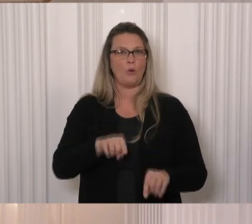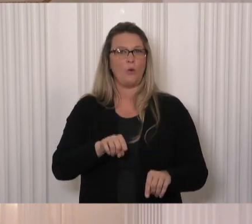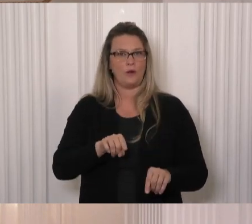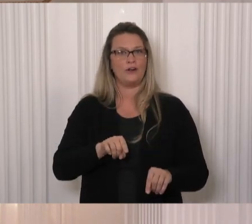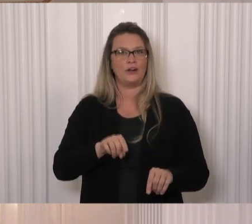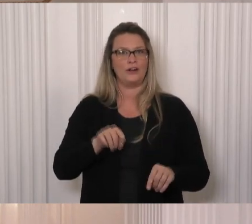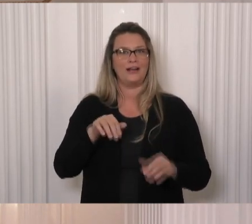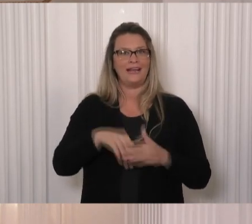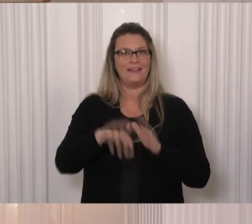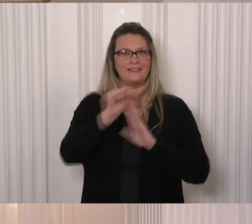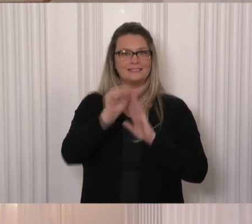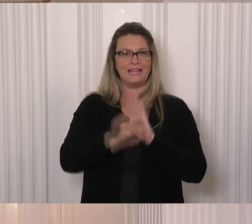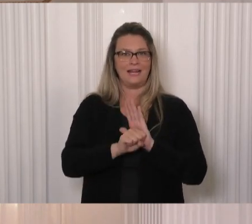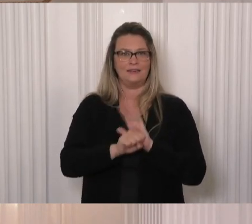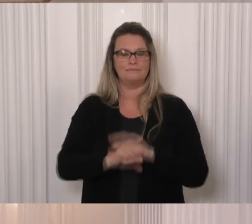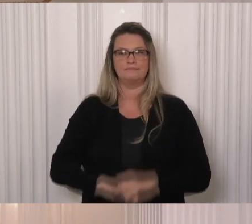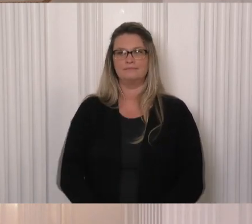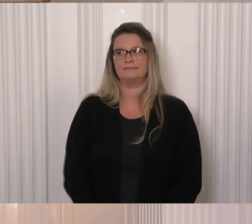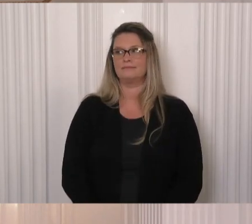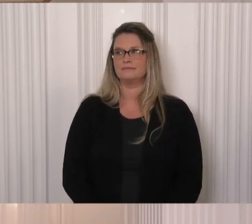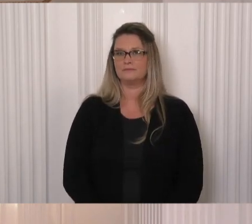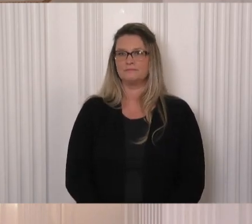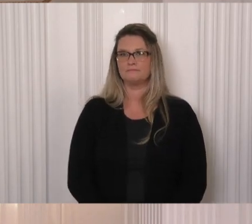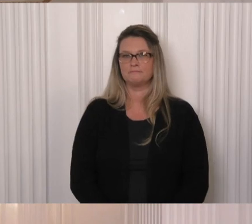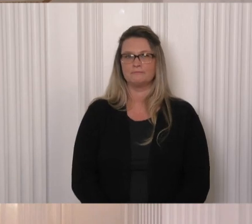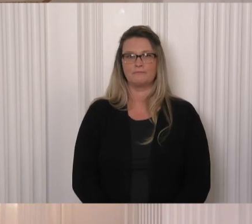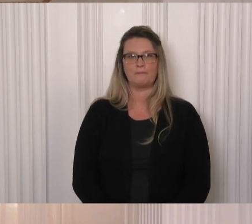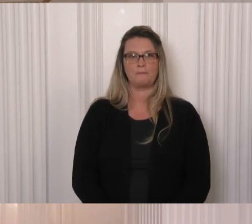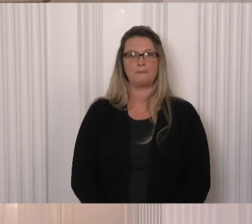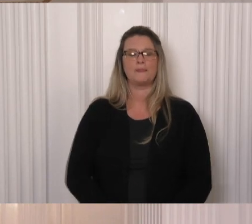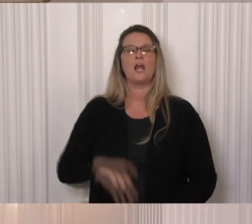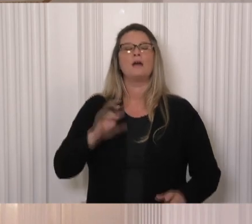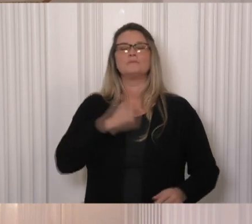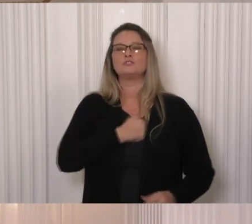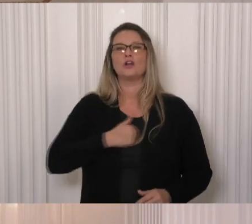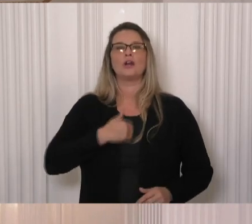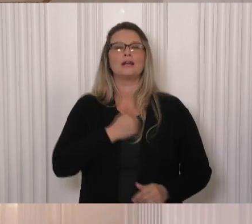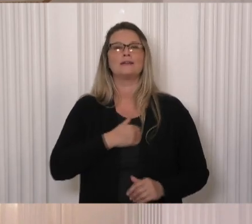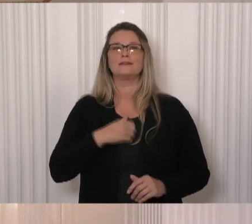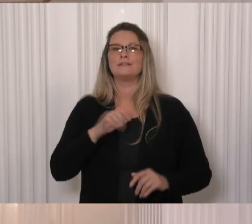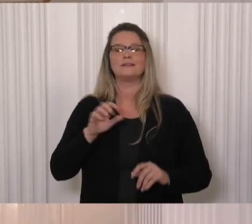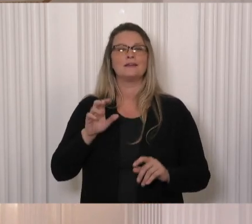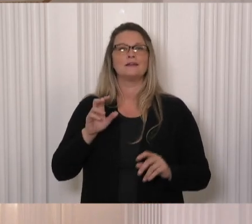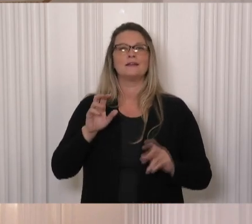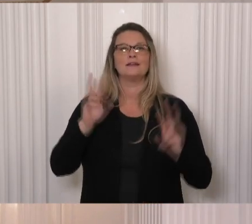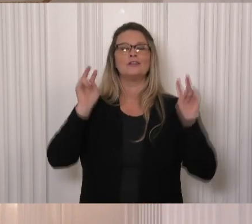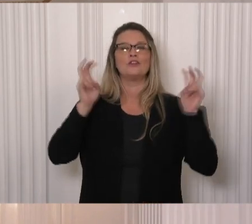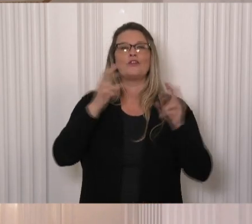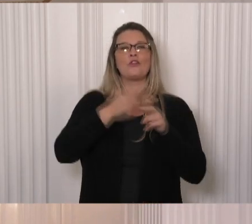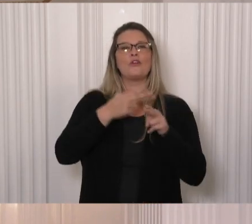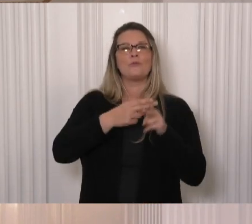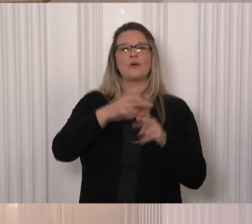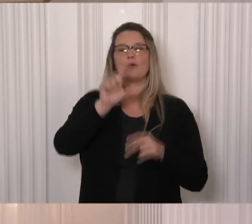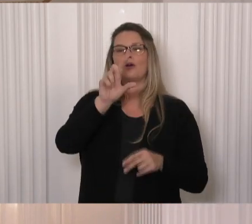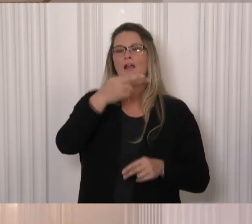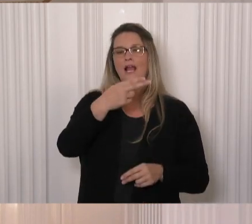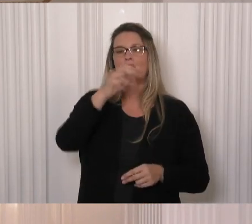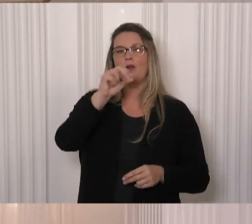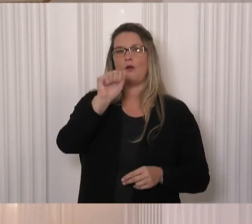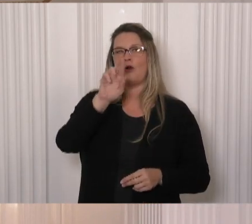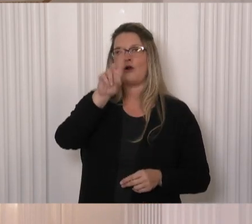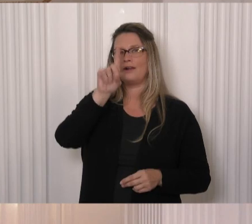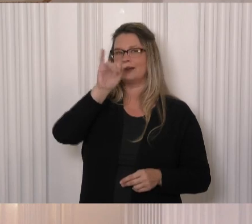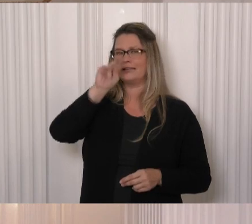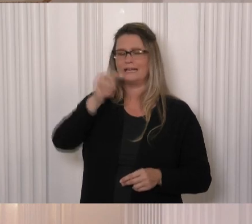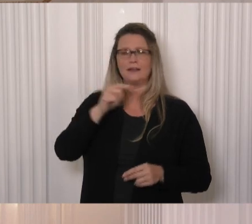state? Hoarding, maybe? Hoarding? Oh, hoarding. I am sorry. I couldn't hear that. Well, I think that